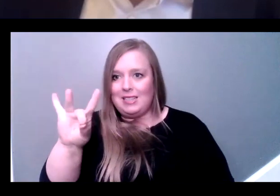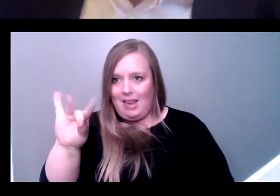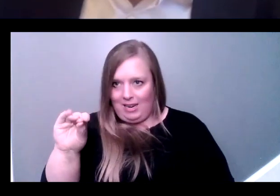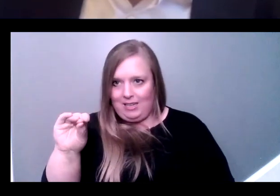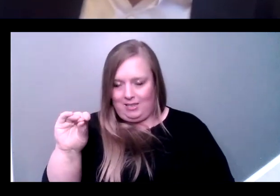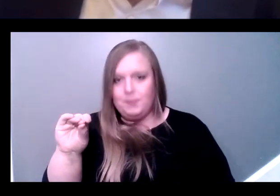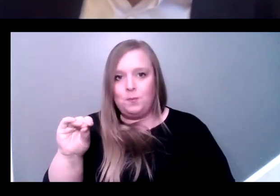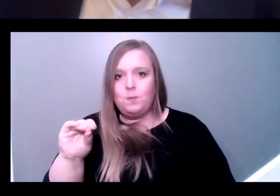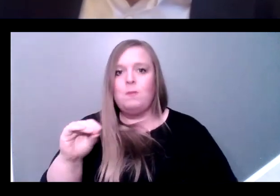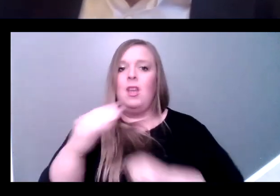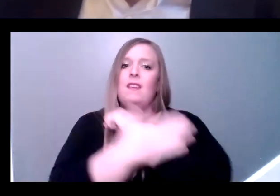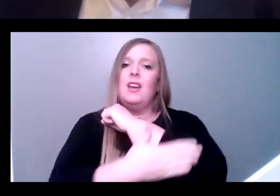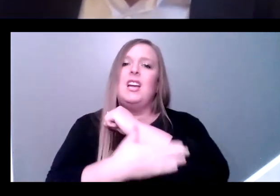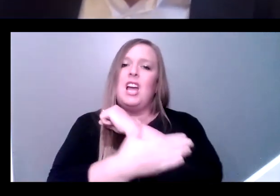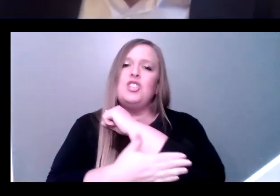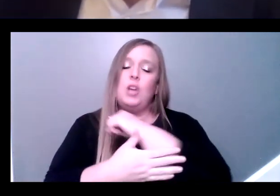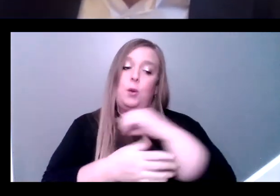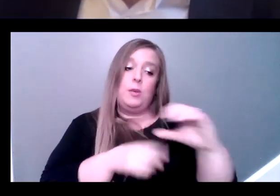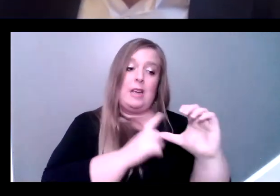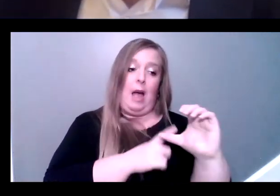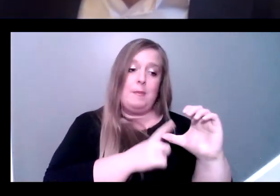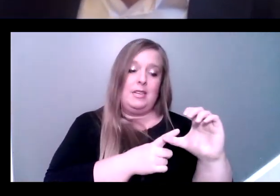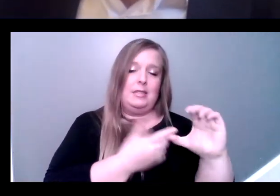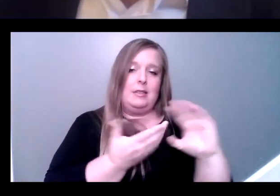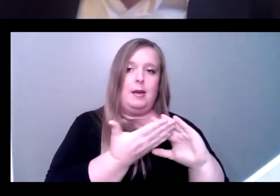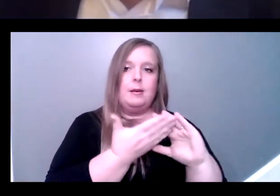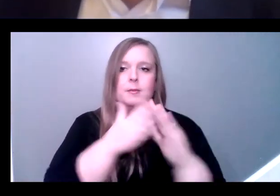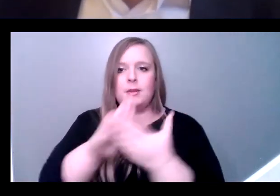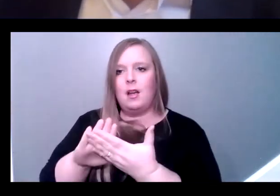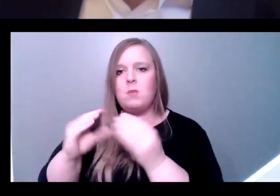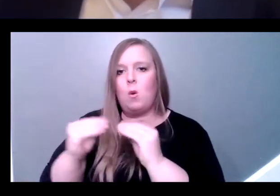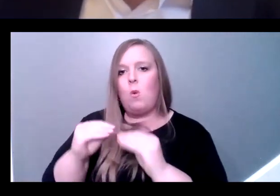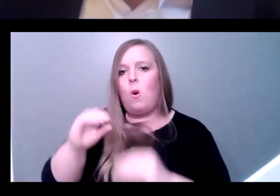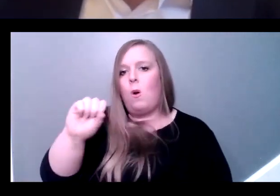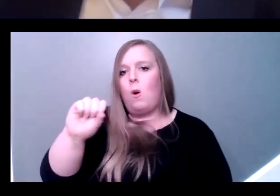to cleanse the region of non-Serbs.